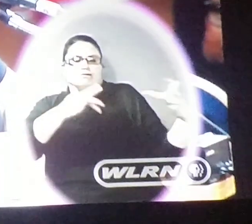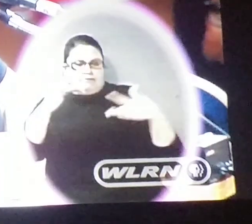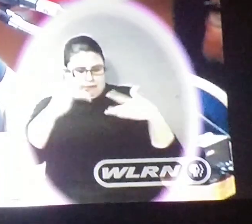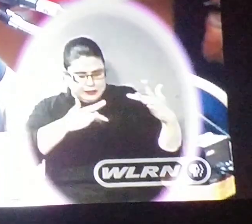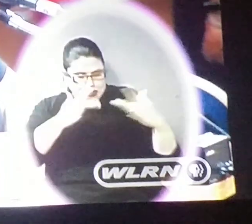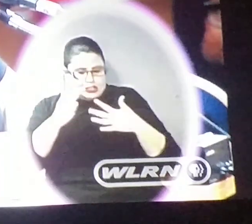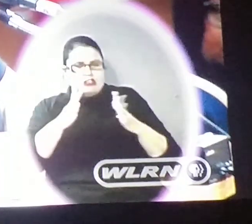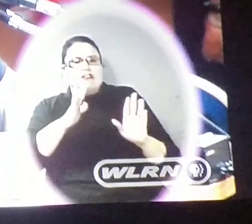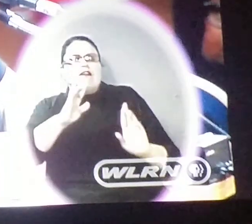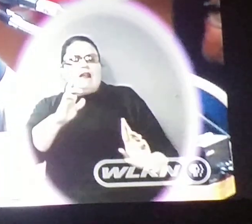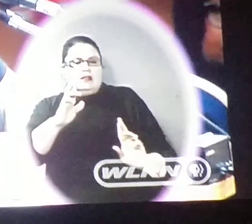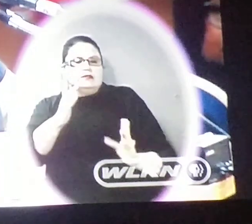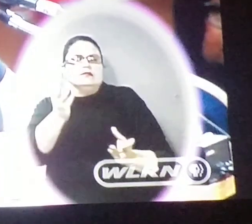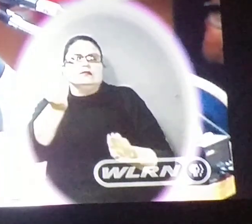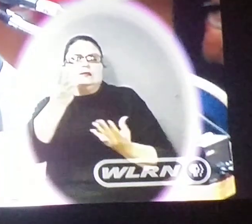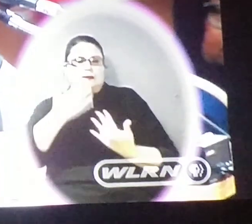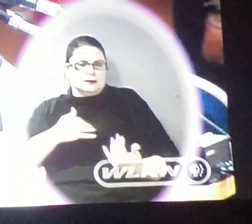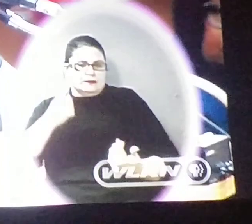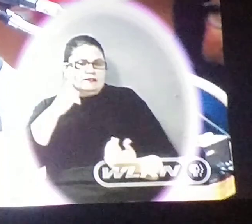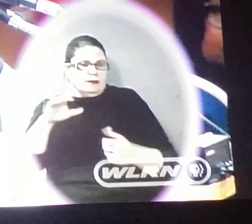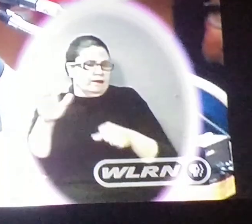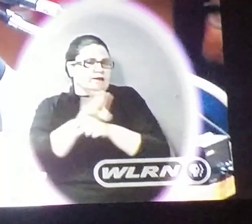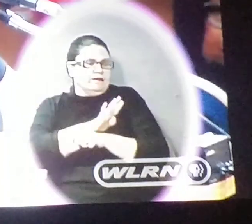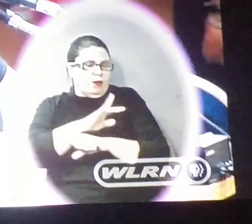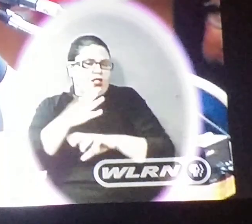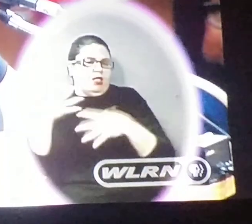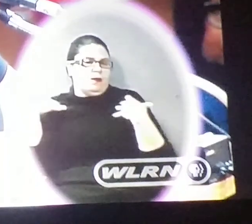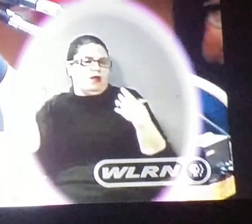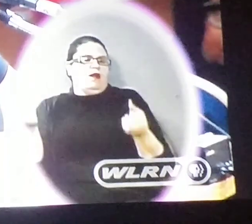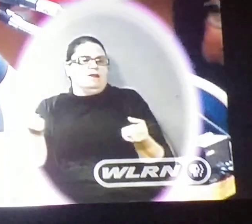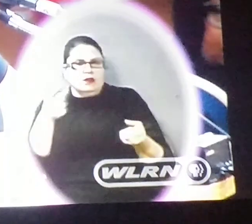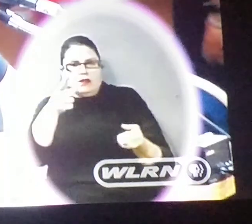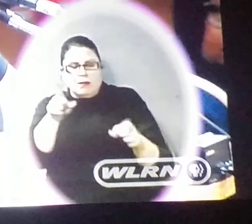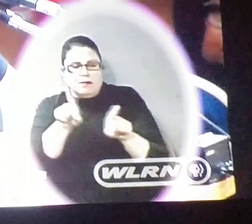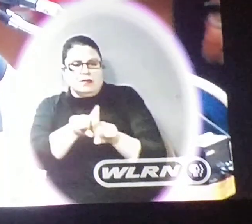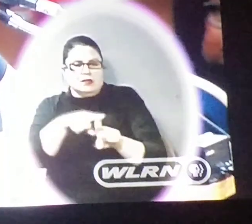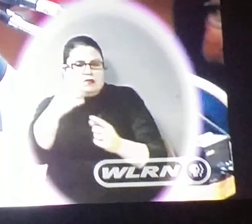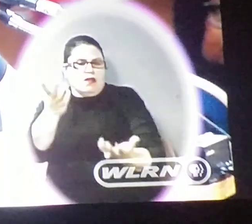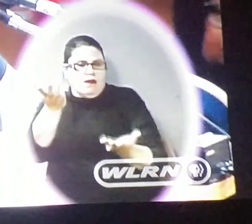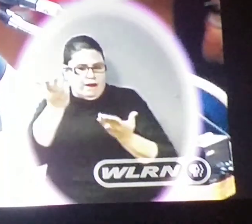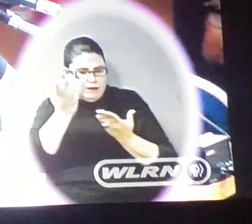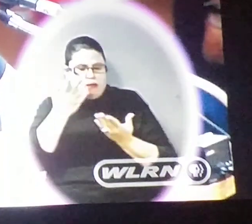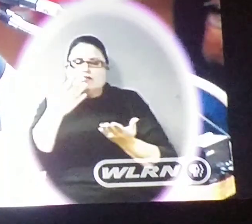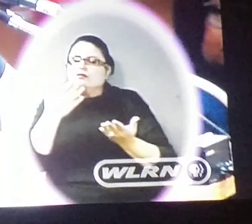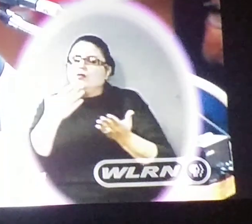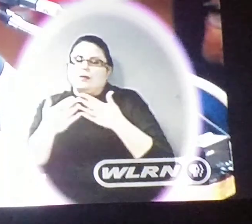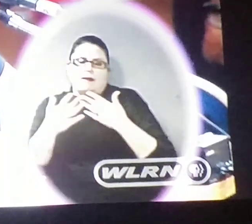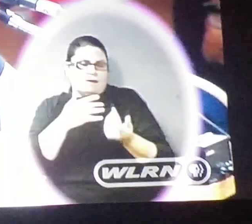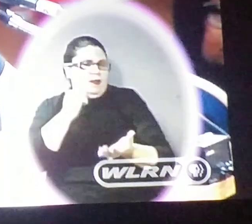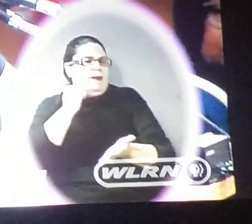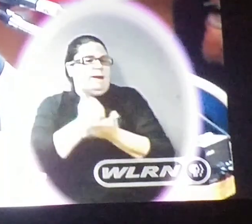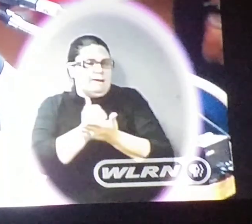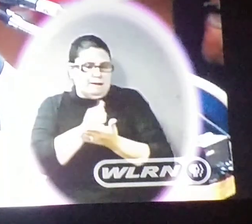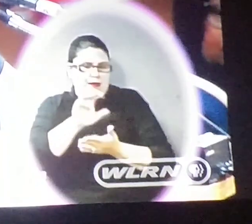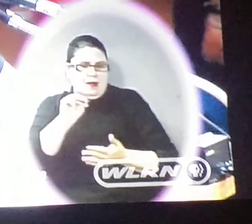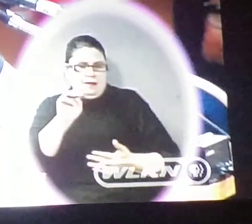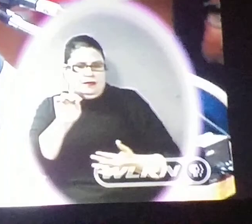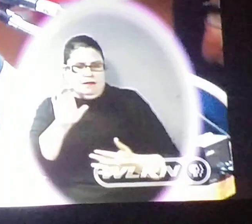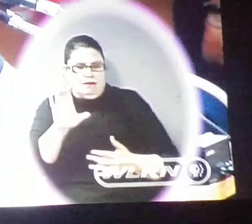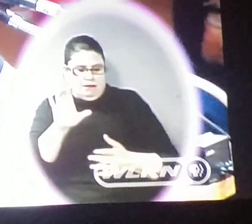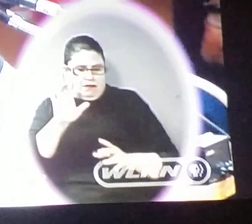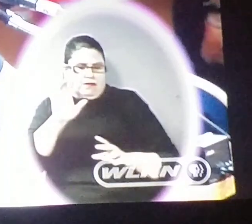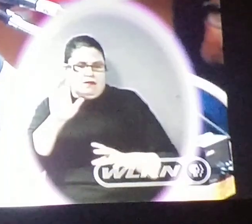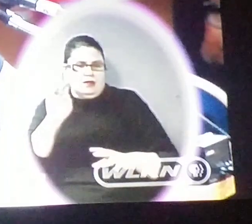Bella's full and quick recovery. He also stated that he was offering any support Miami-Dade County Public Schools could to help with the